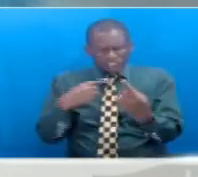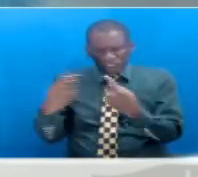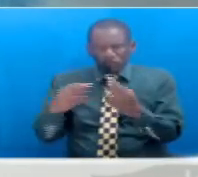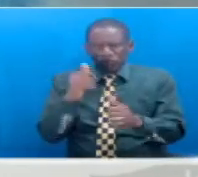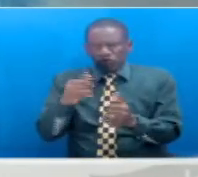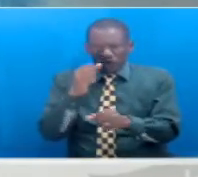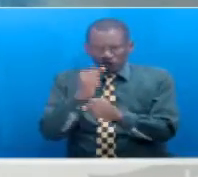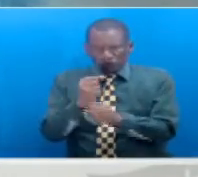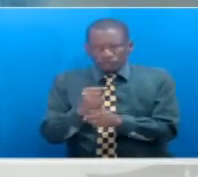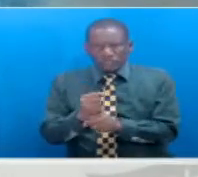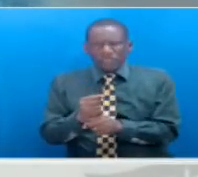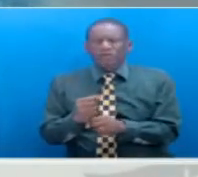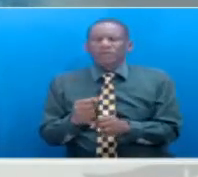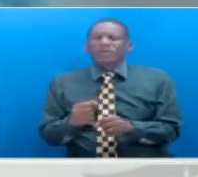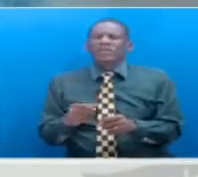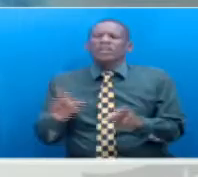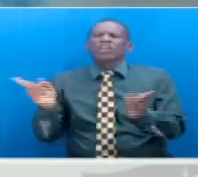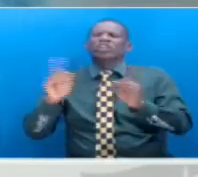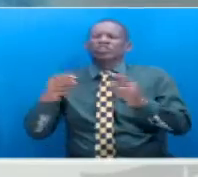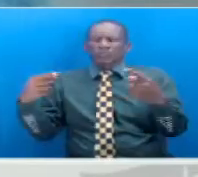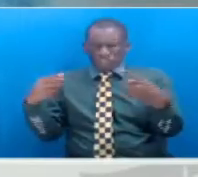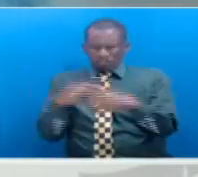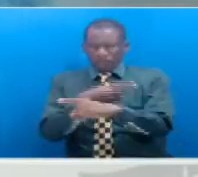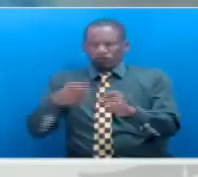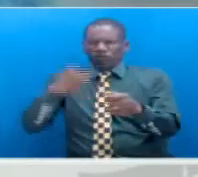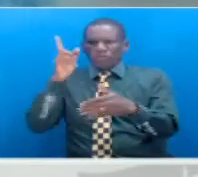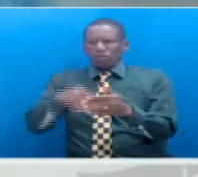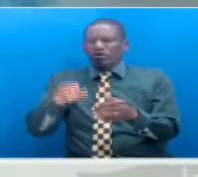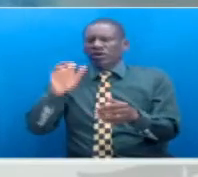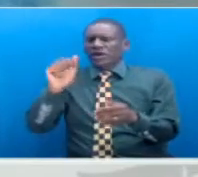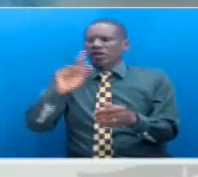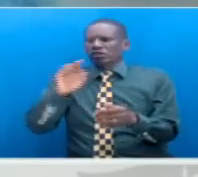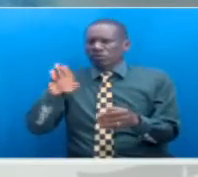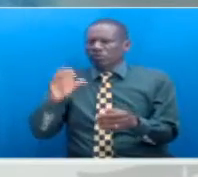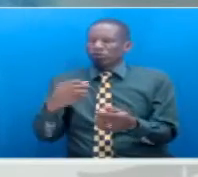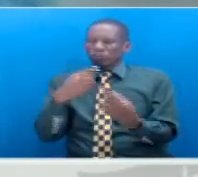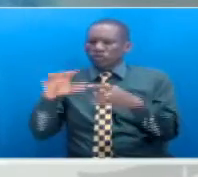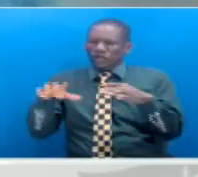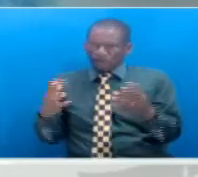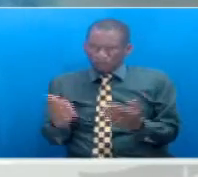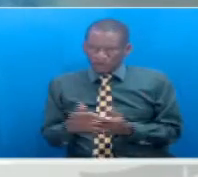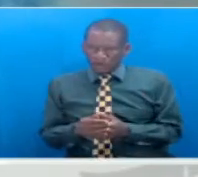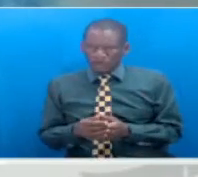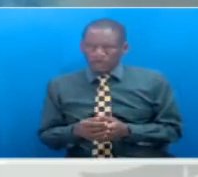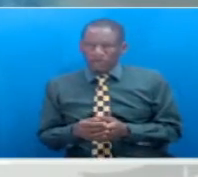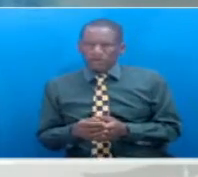we are making is really different from what Azimio is making.